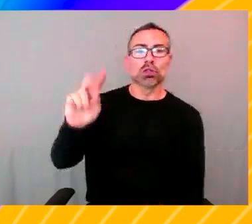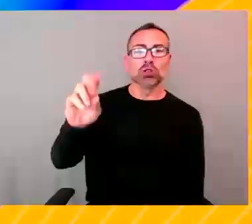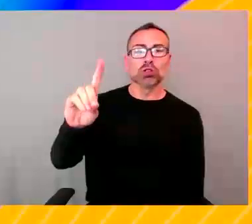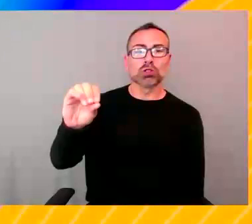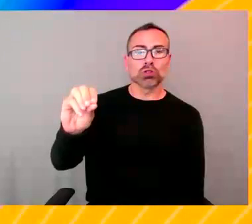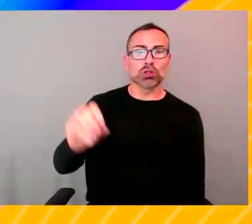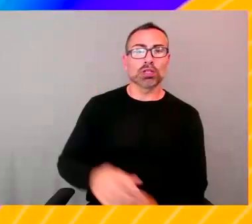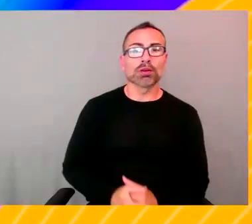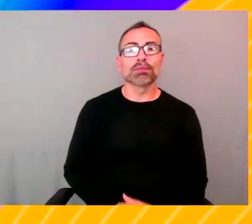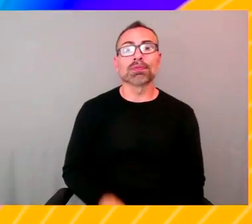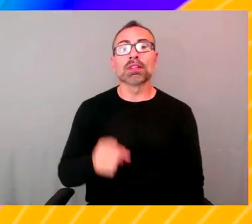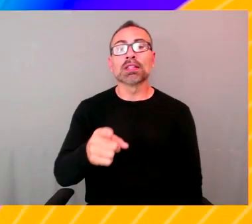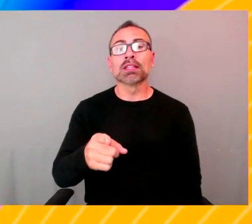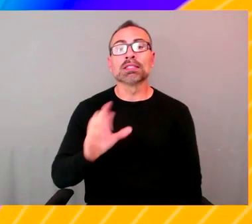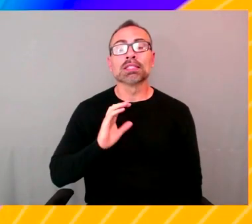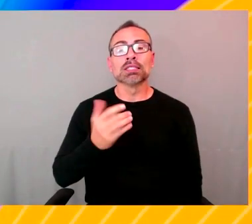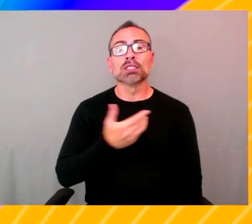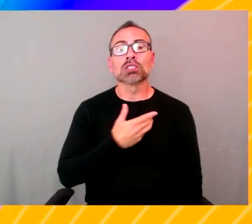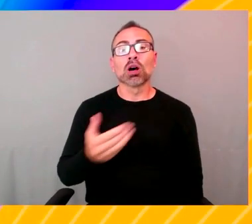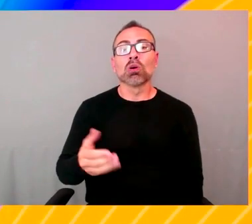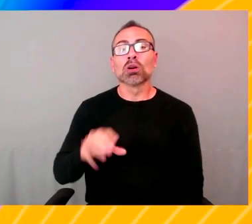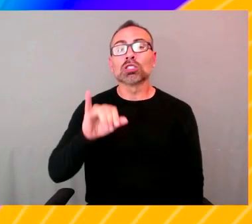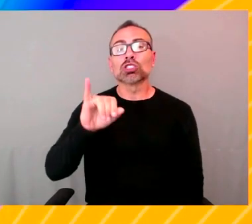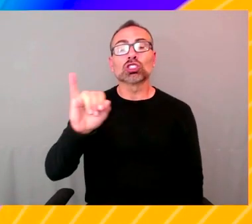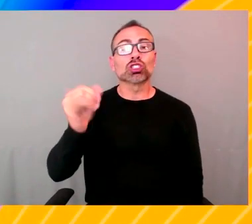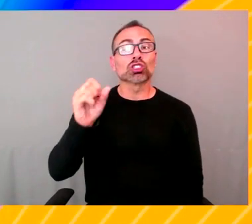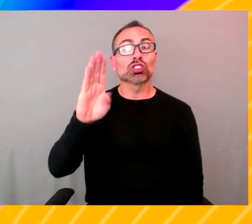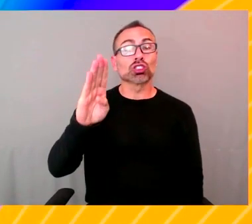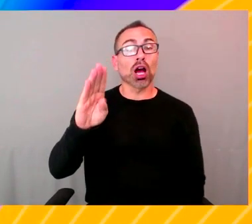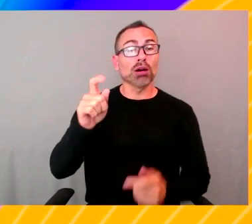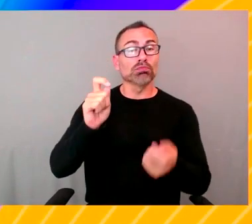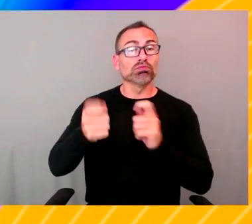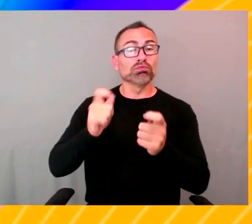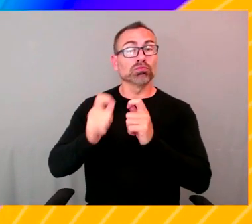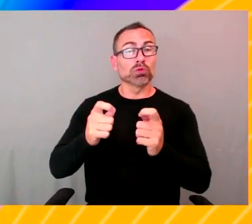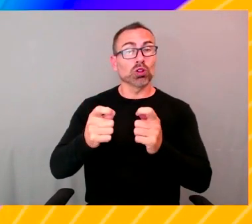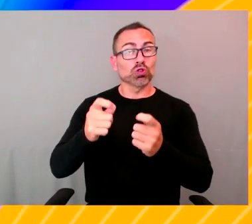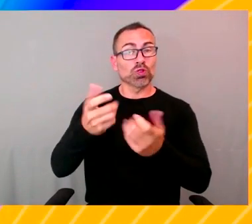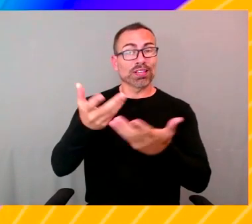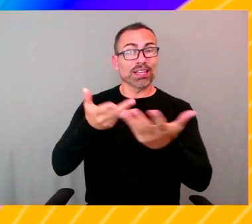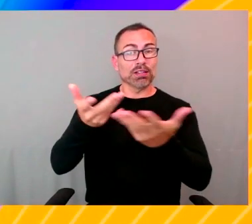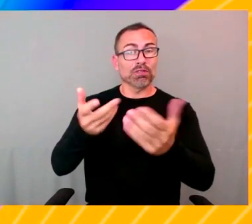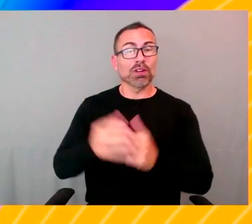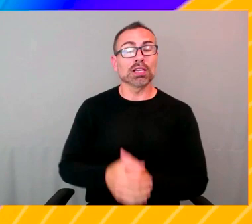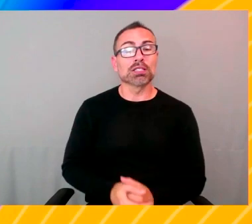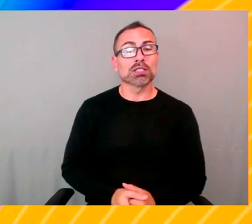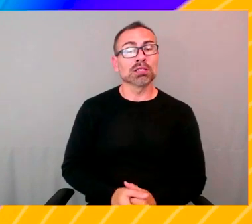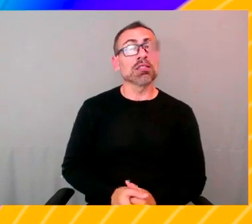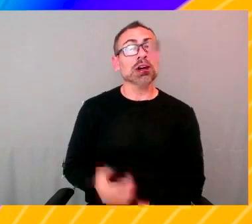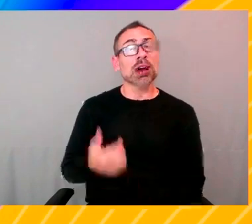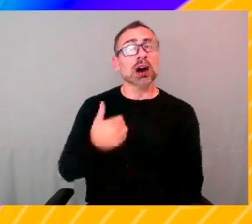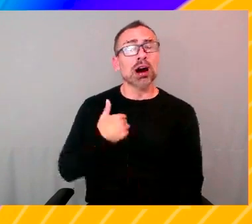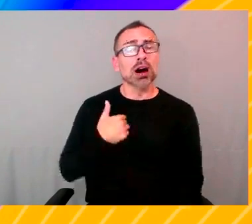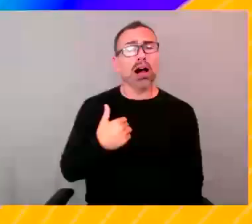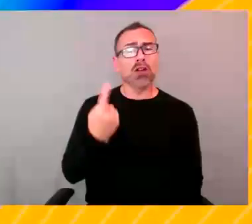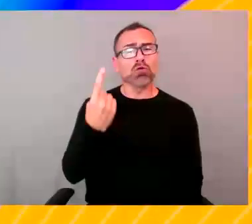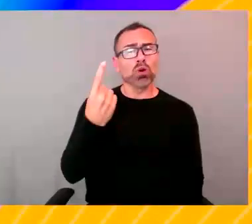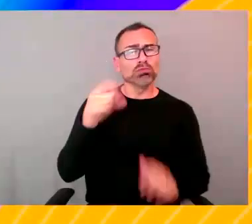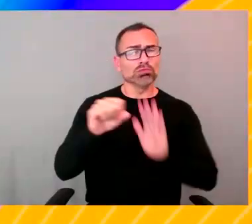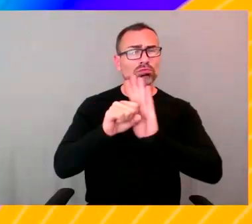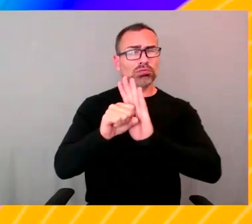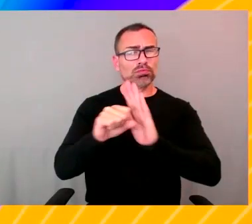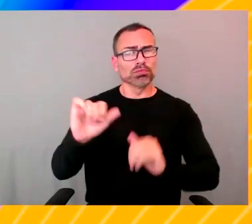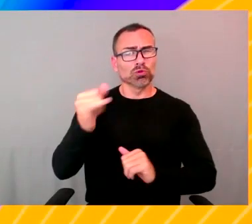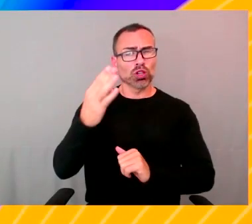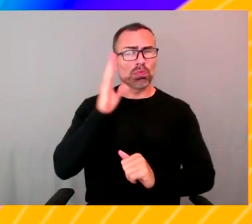few different options here for creating new jobs. I've already created a sample job, which I'm going to modify now to use the